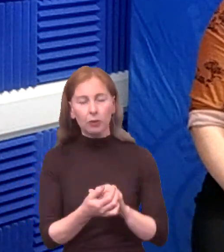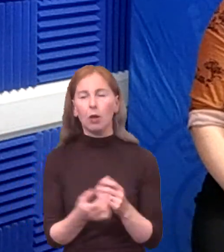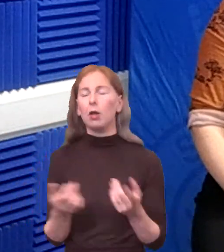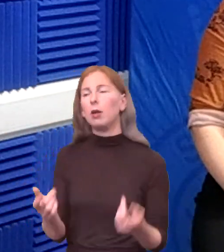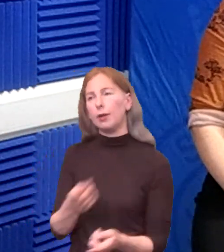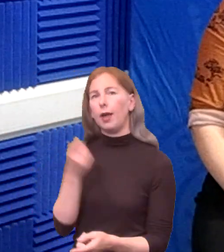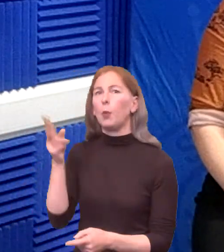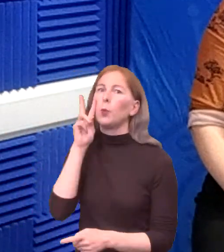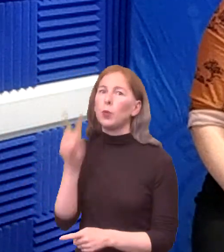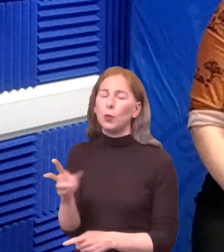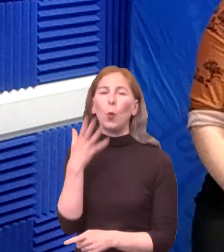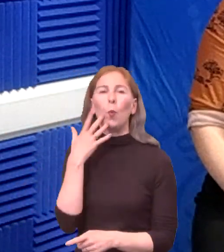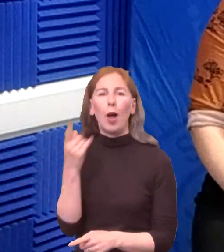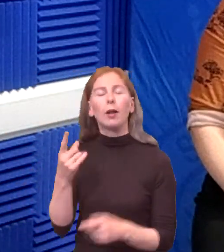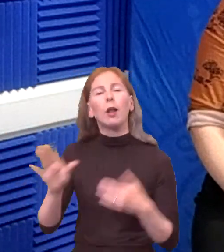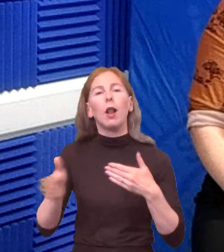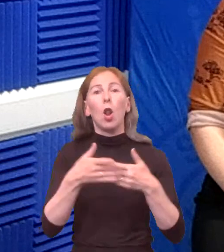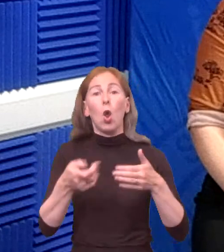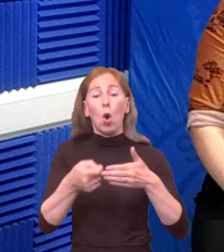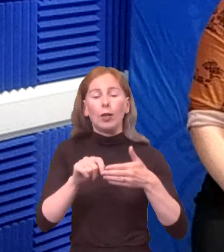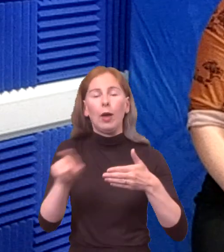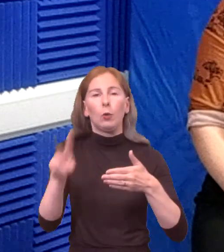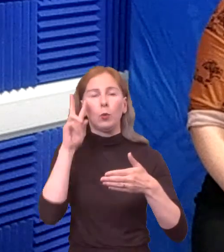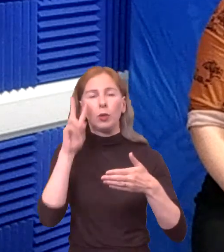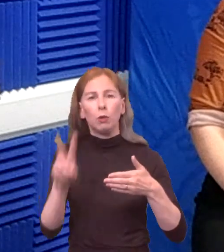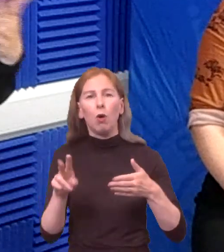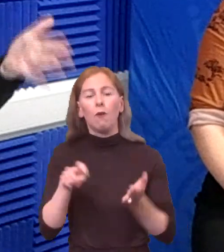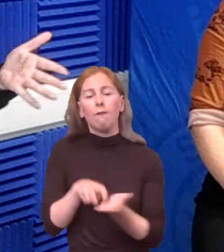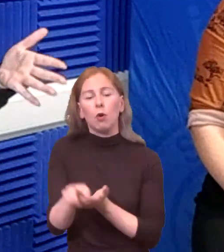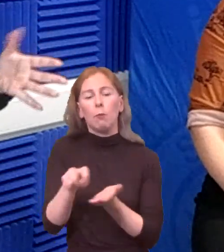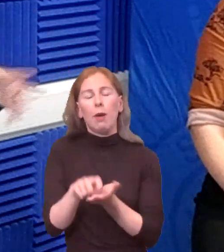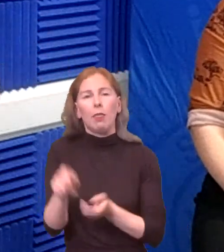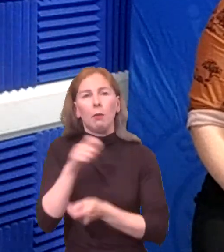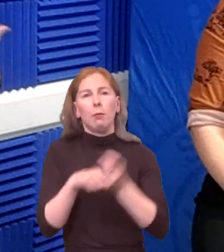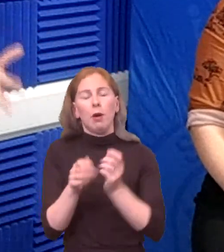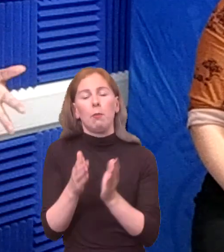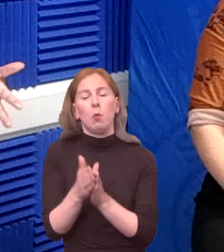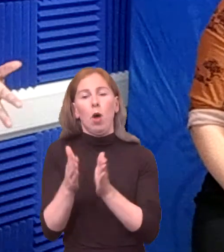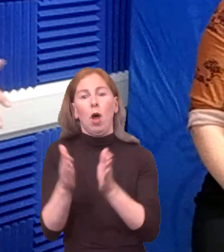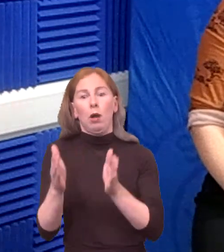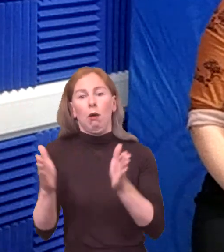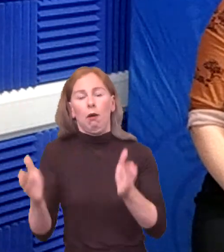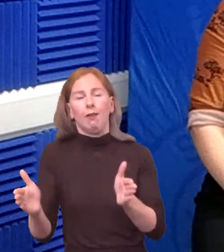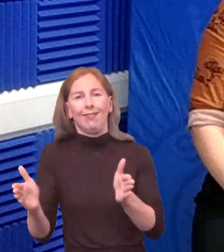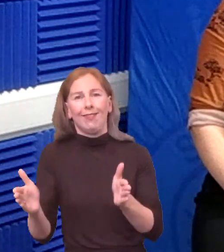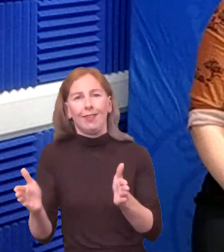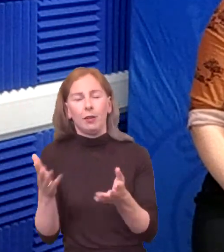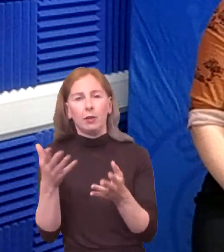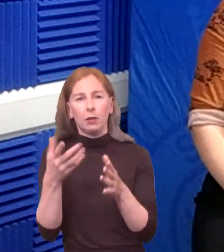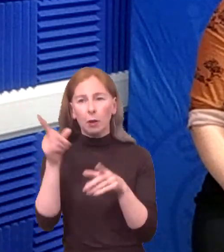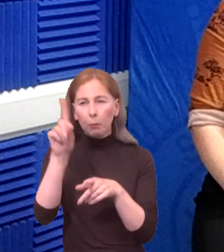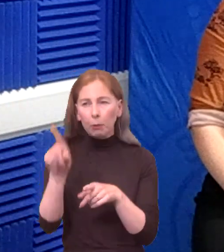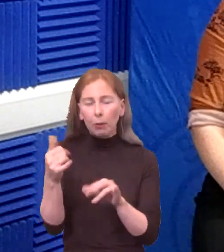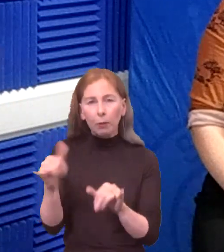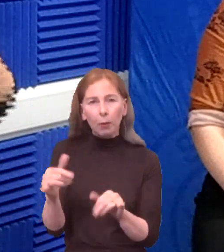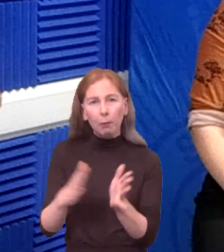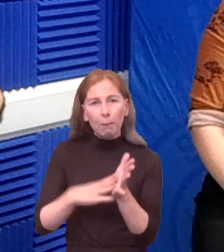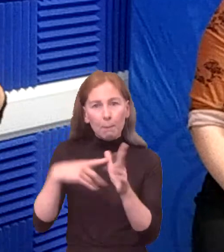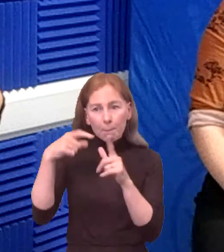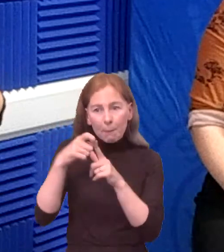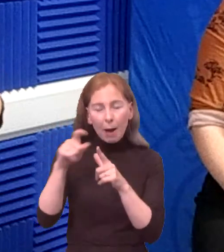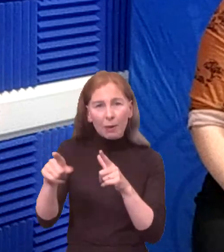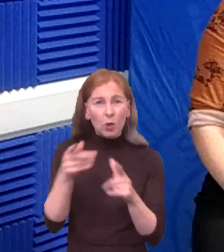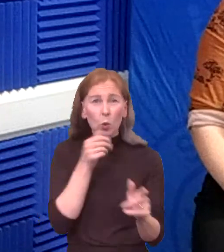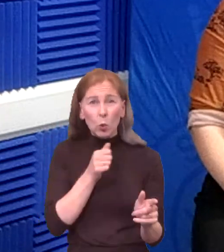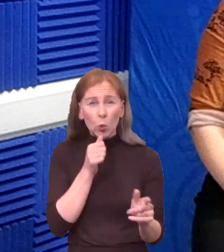who weren't particularly au fait with following maps were often off the footpath, which can be a health and safety risk. If you're in a farmyard, there's lots of